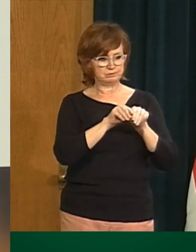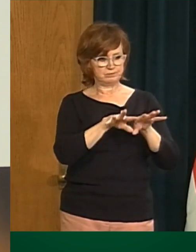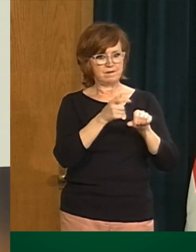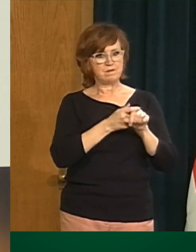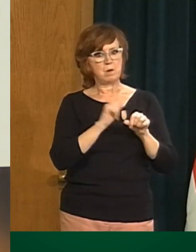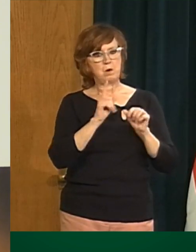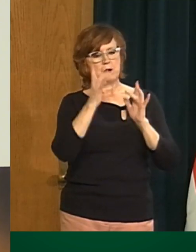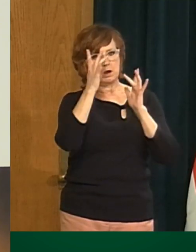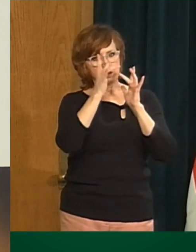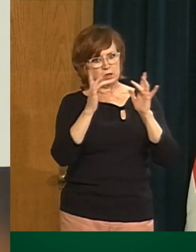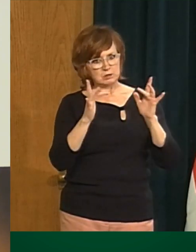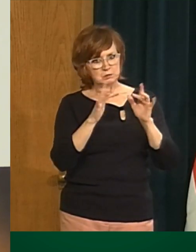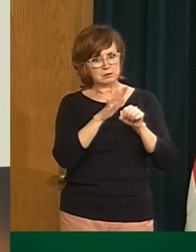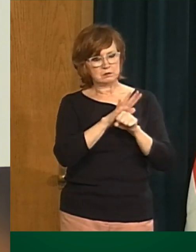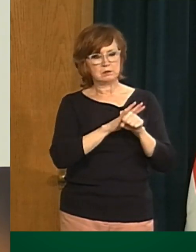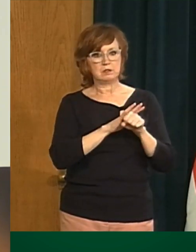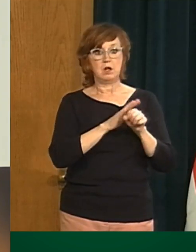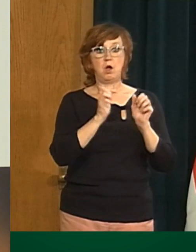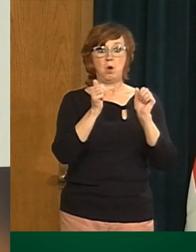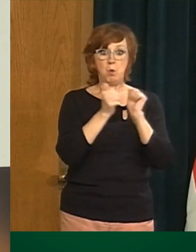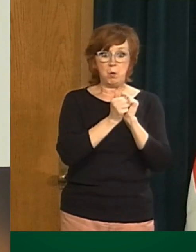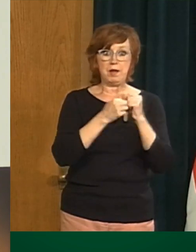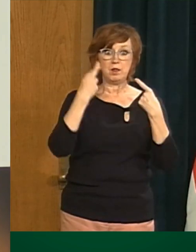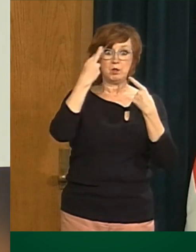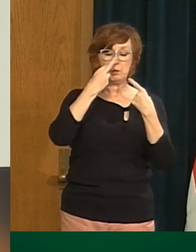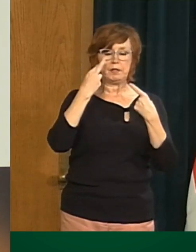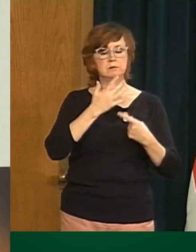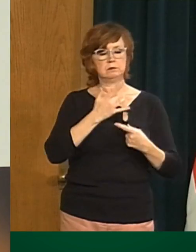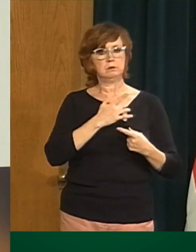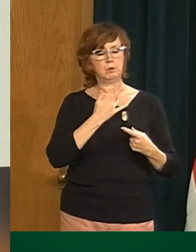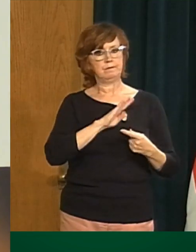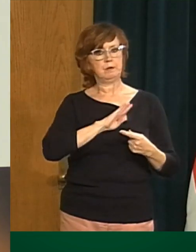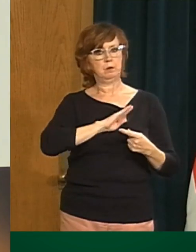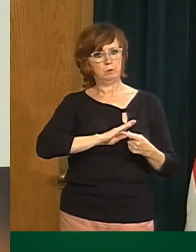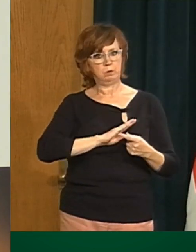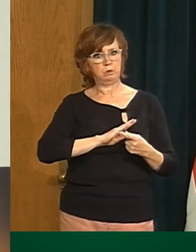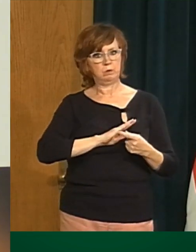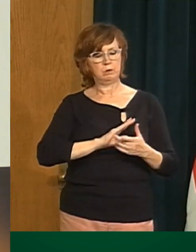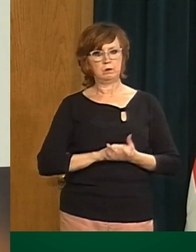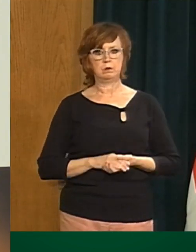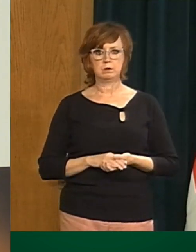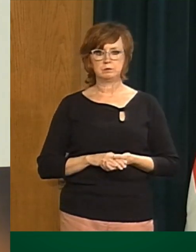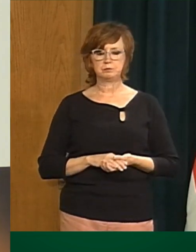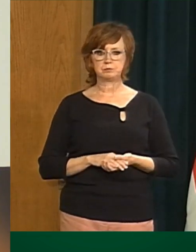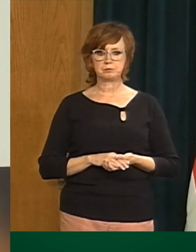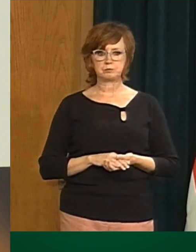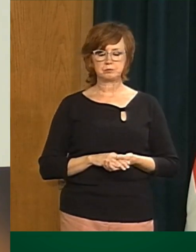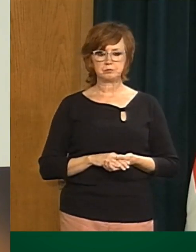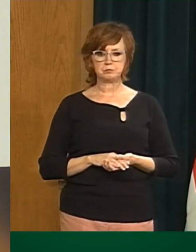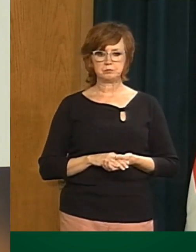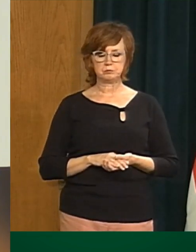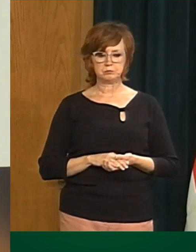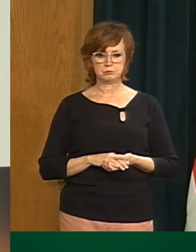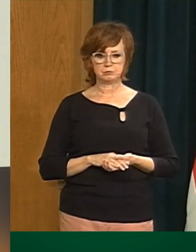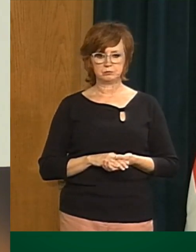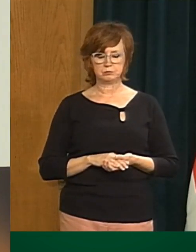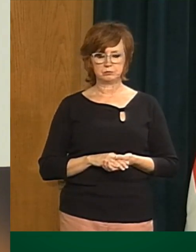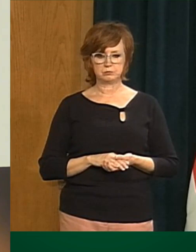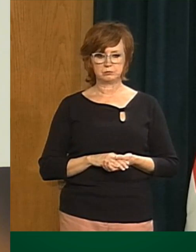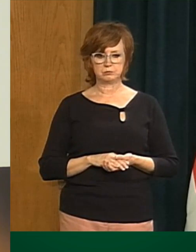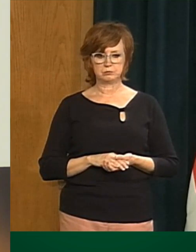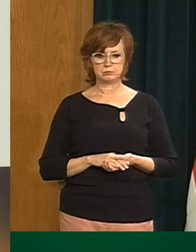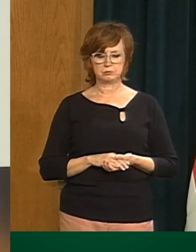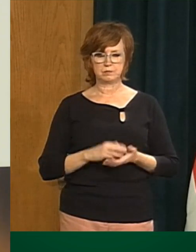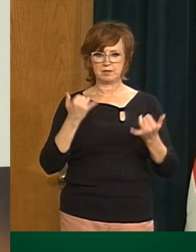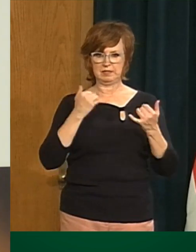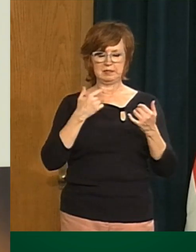linked to the hospital. So again, while there's some caution towards the city of Lloydminster, that is of a lesser concern, because most of the cases